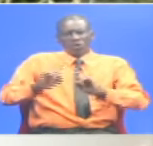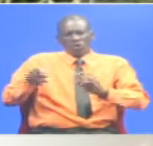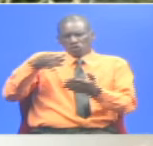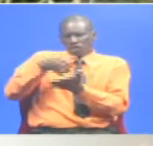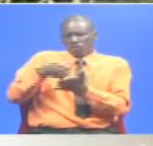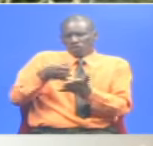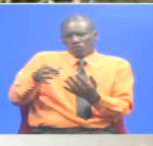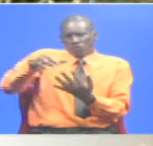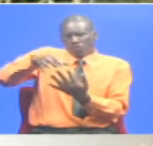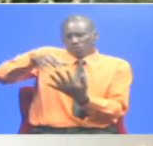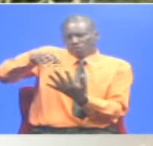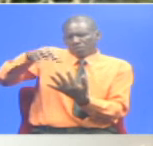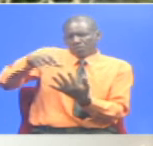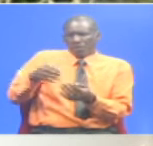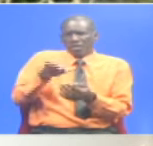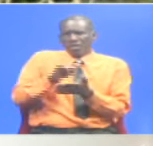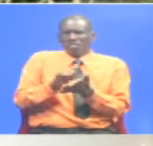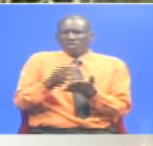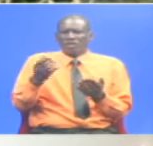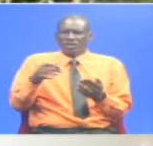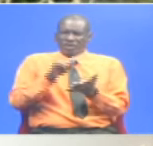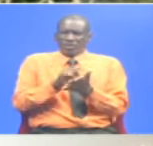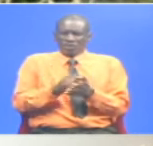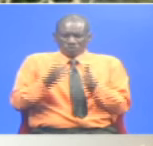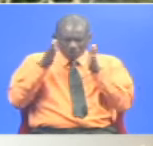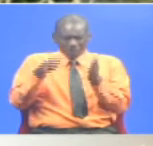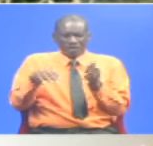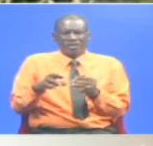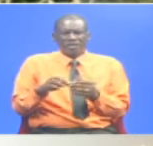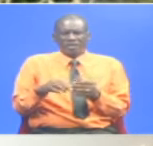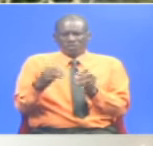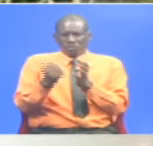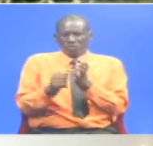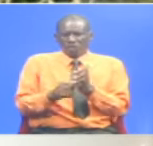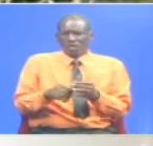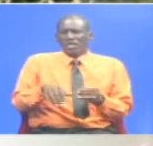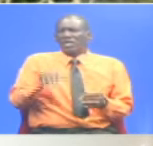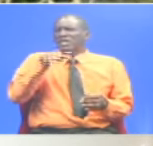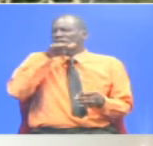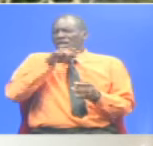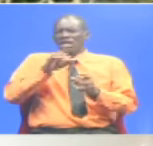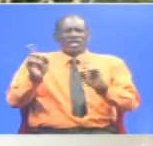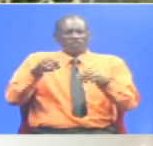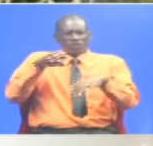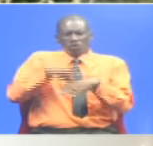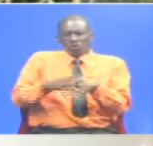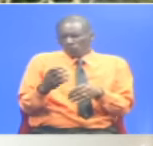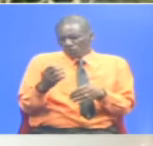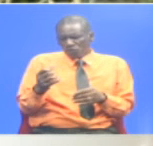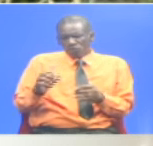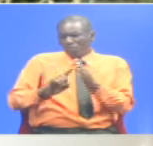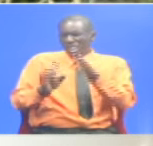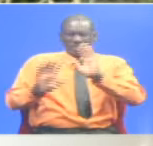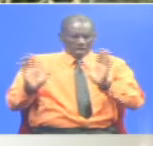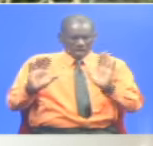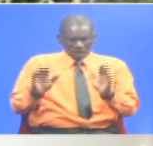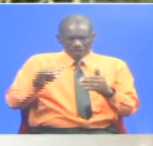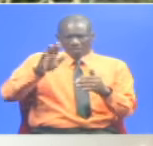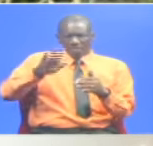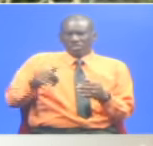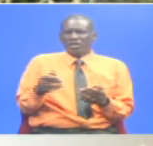were selected, and that was the main cause. Not that Raila got less than